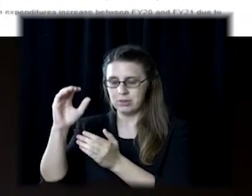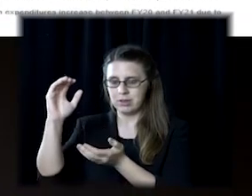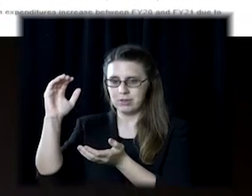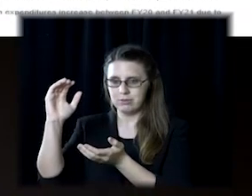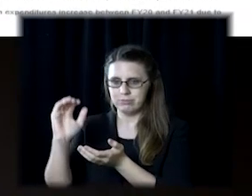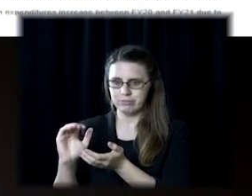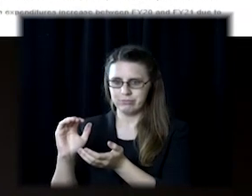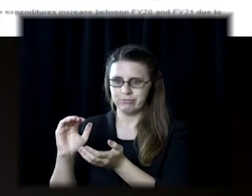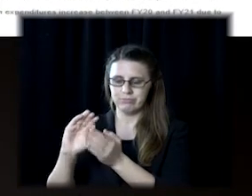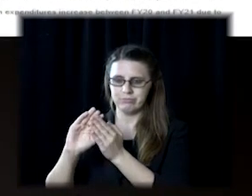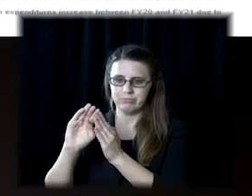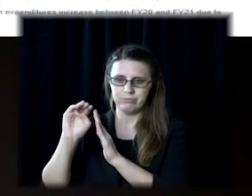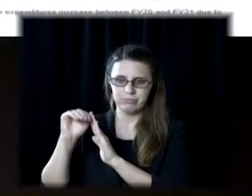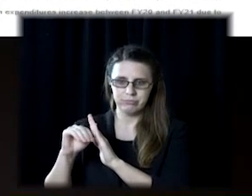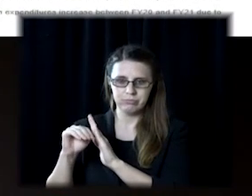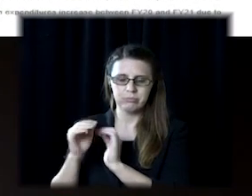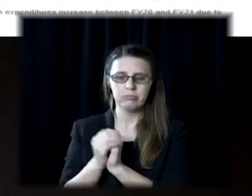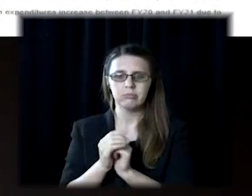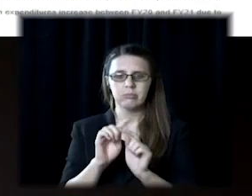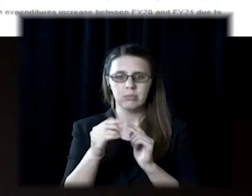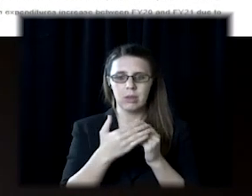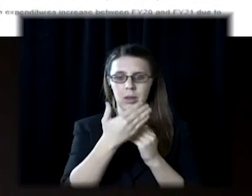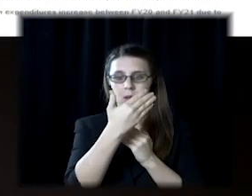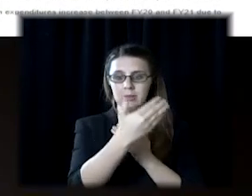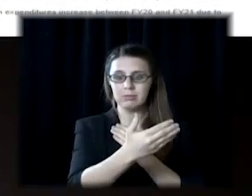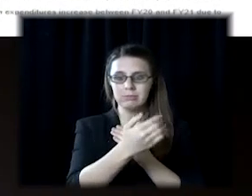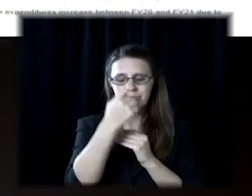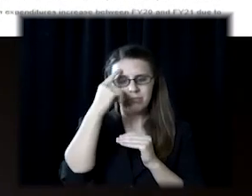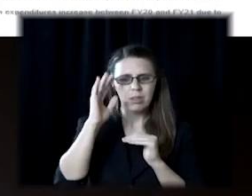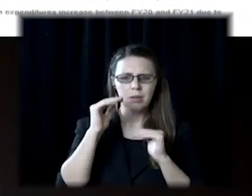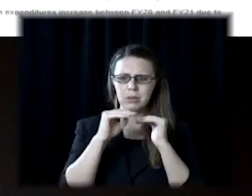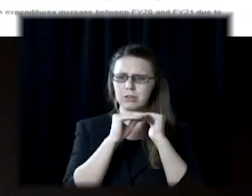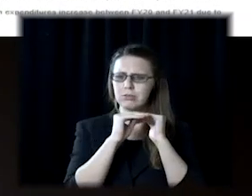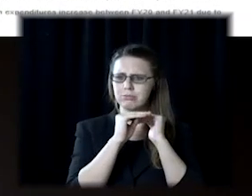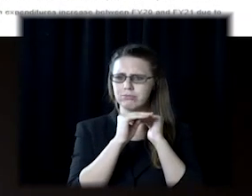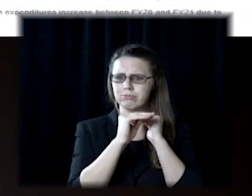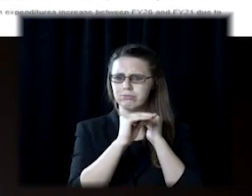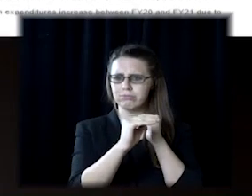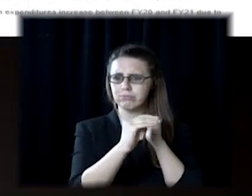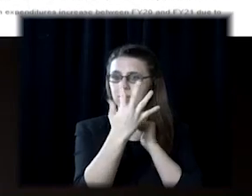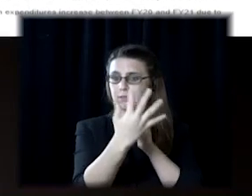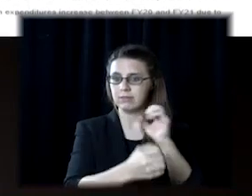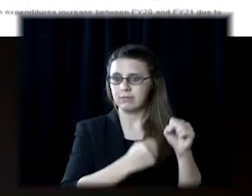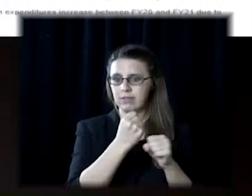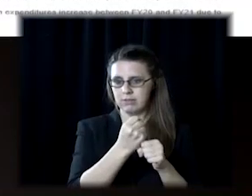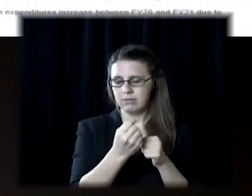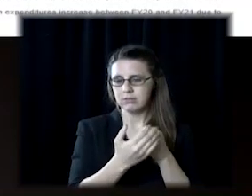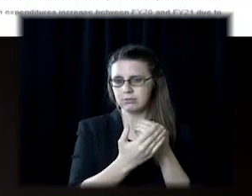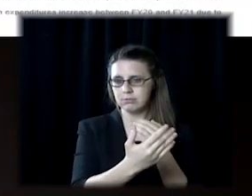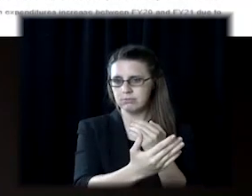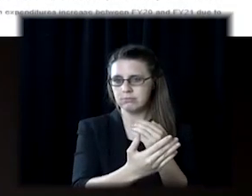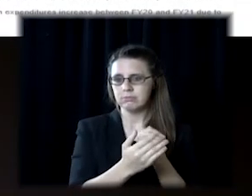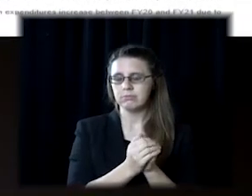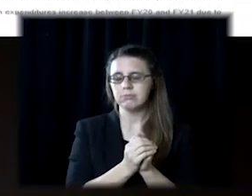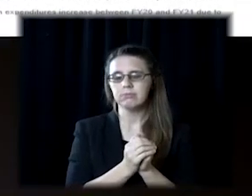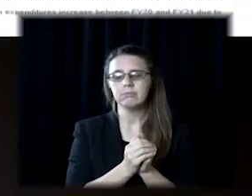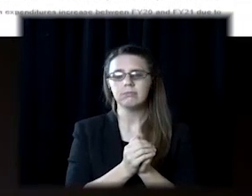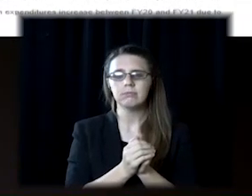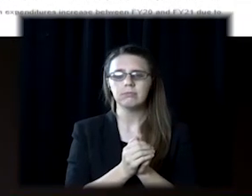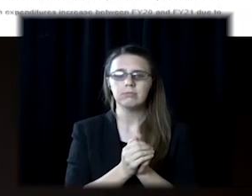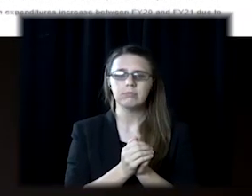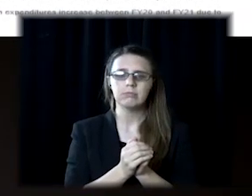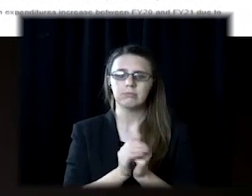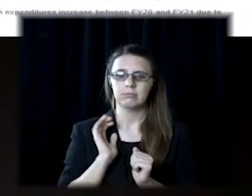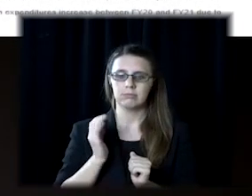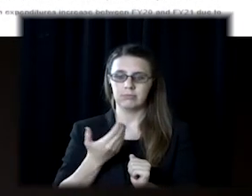is making, own revenues are expected to stay stable over this five-year period. Similarly, with our